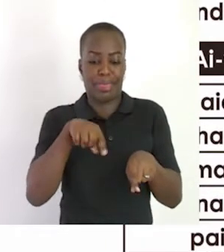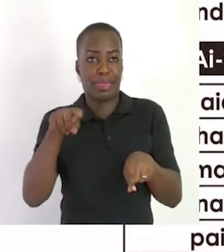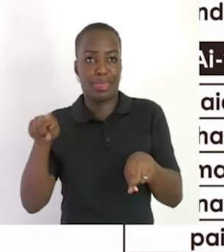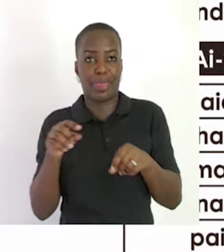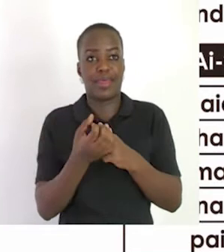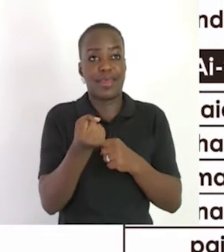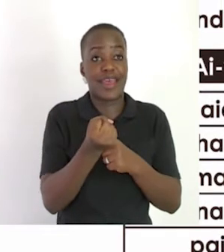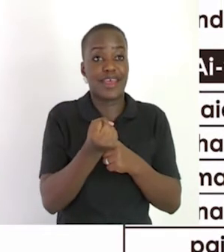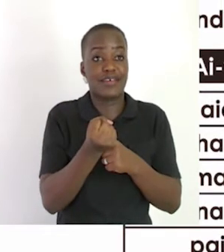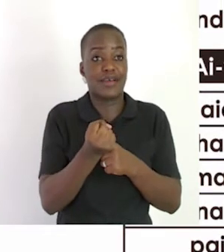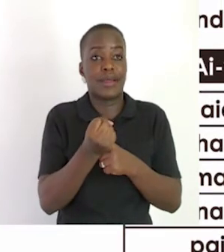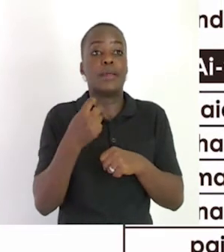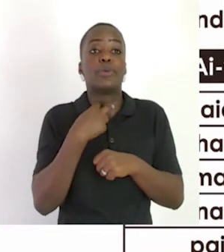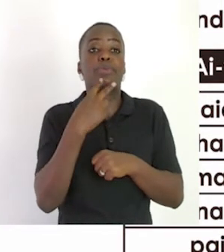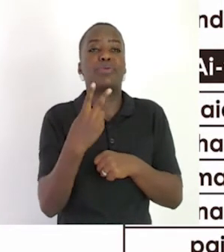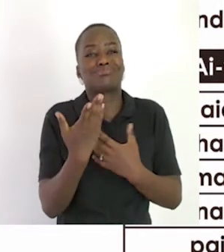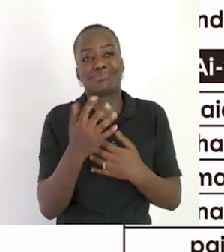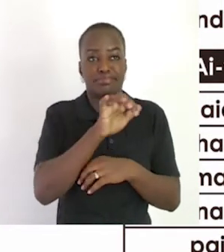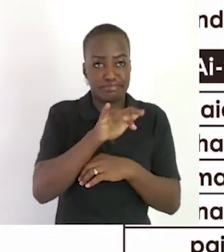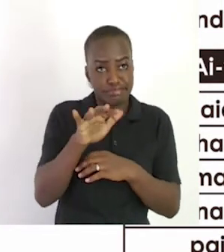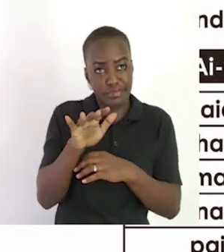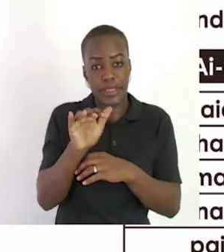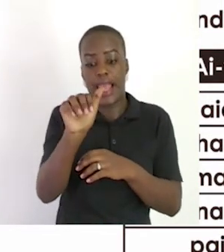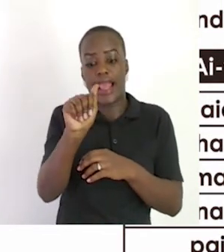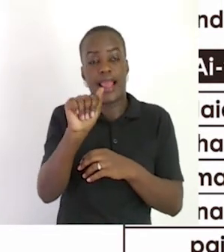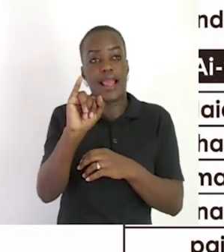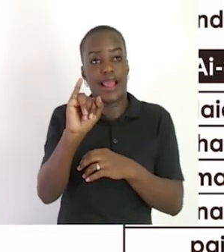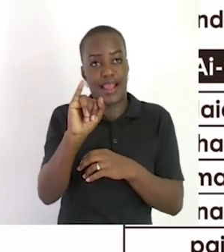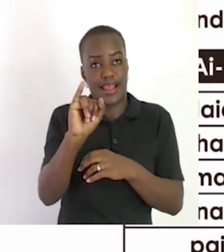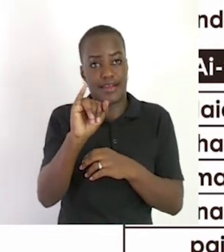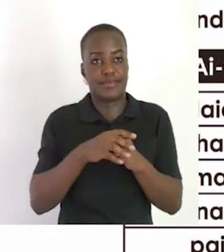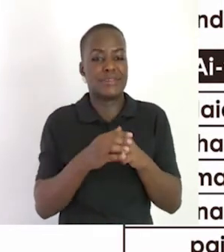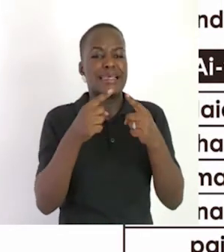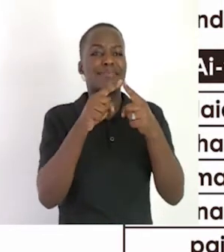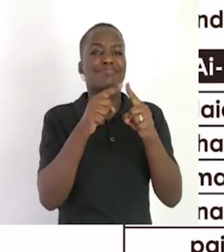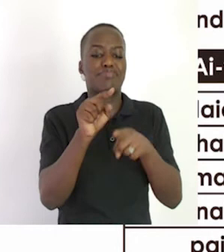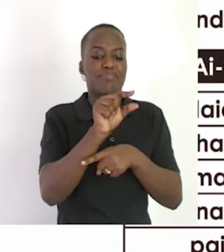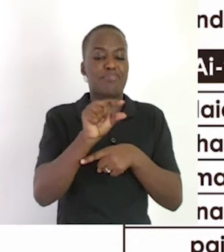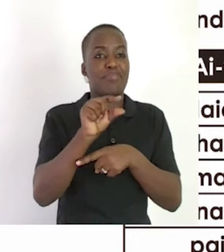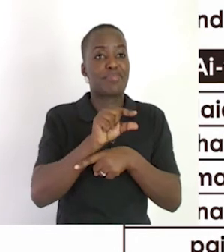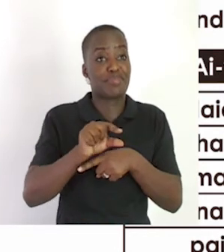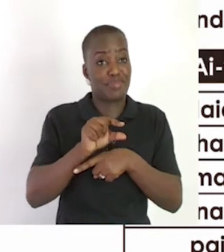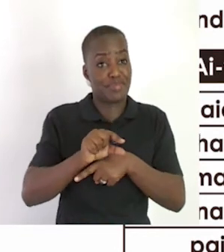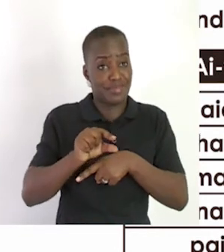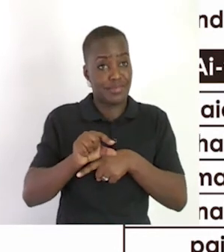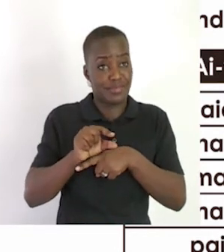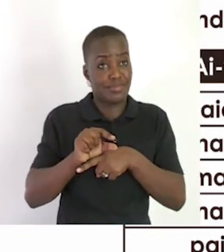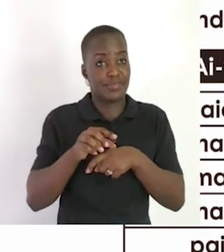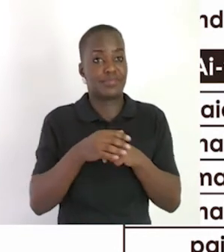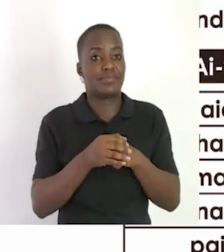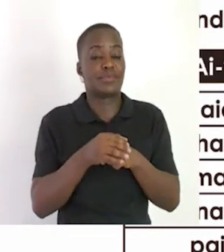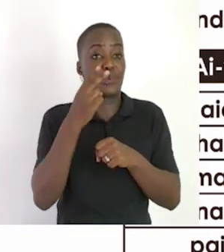sound A, but it is said in different words as we are reading.